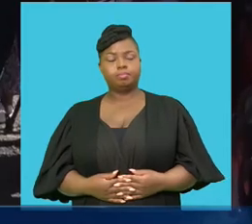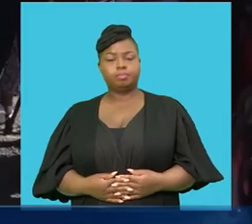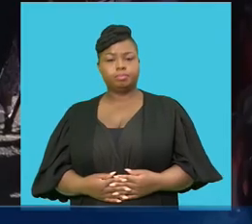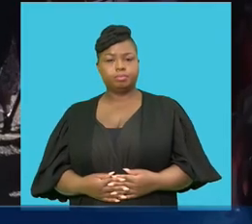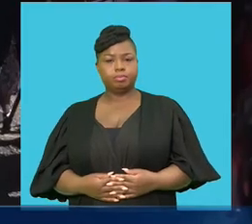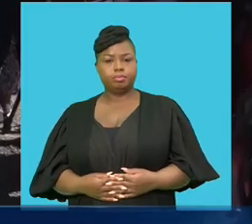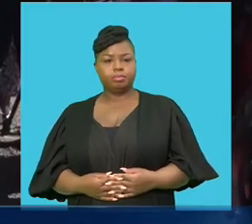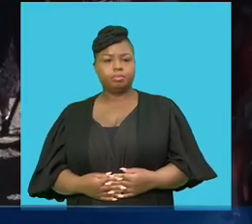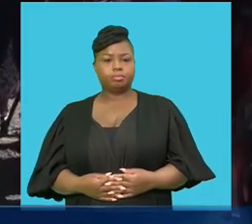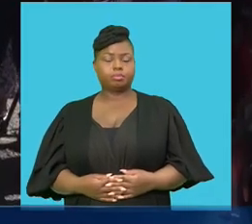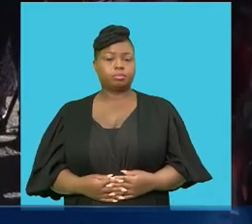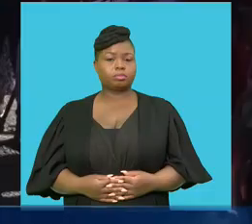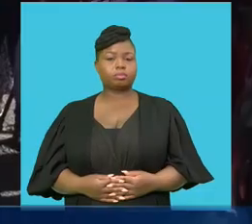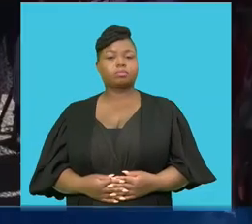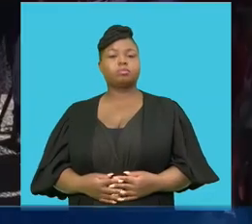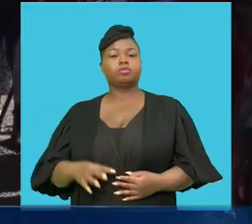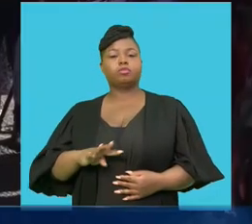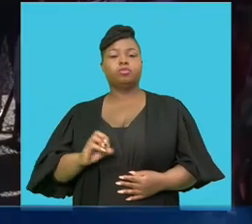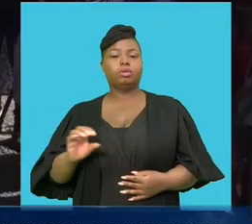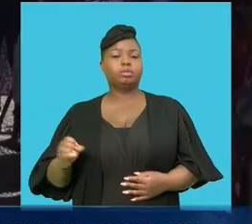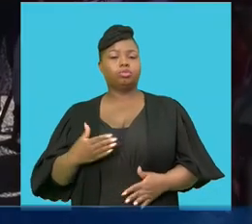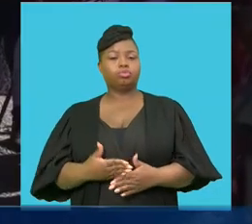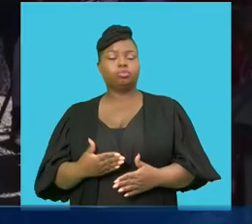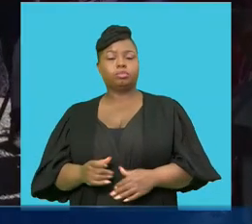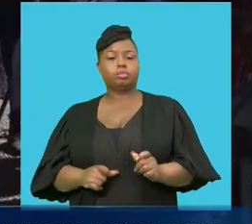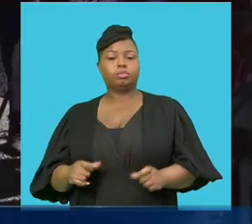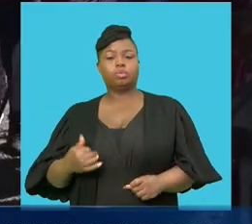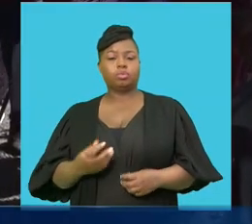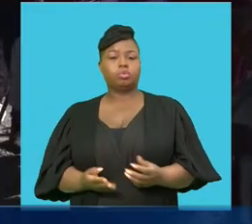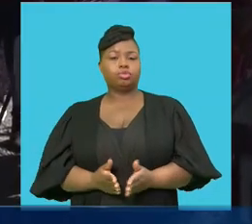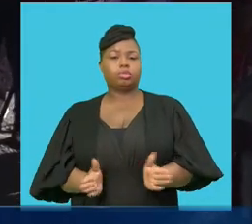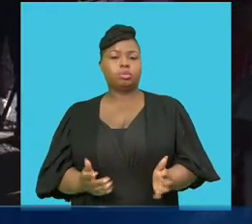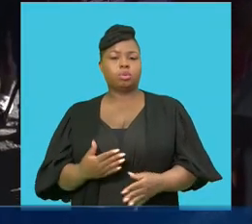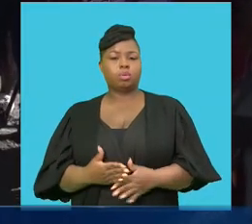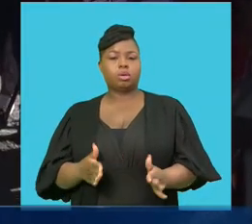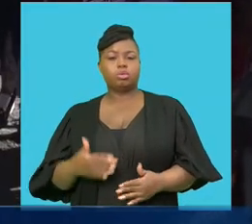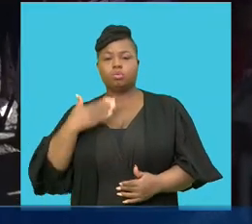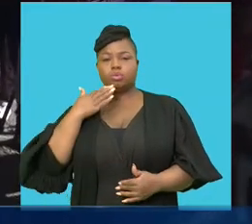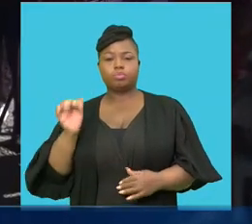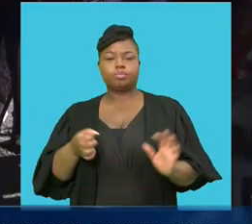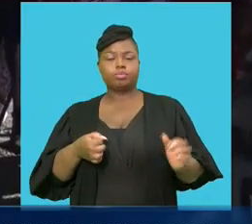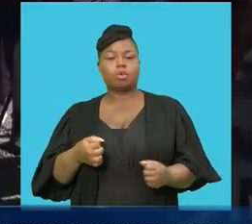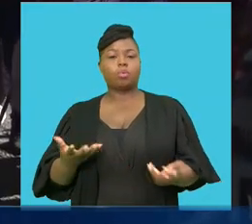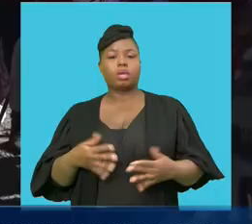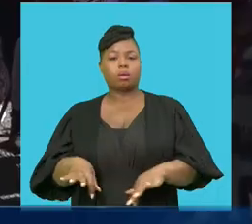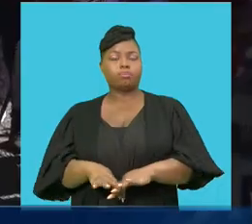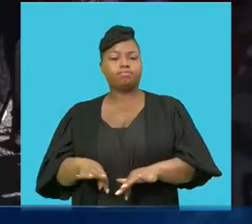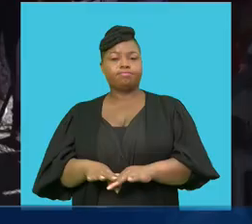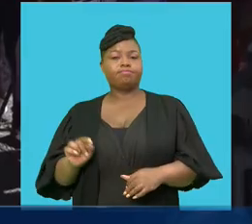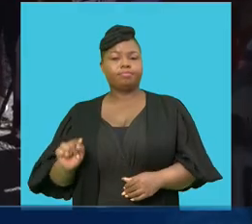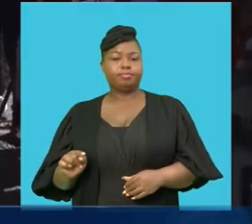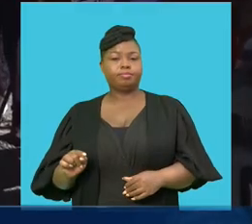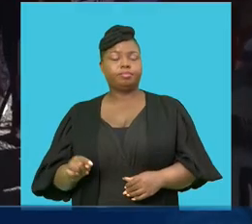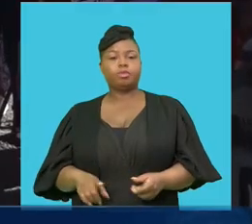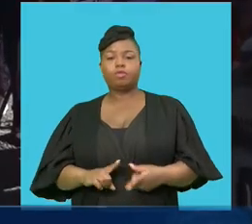400 jobs yabathu bali general workers no need a metiphela that were employed go pick it up and they are not